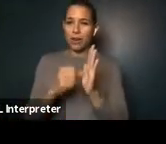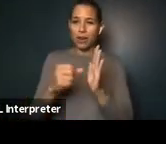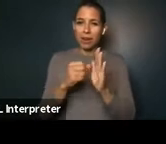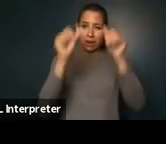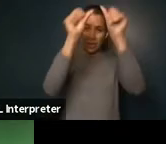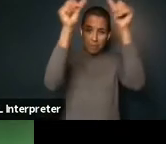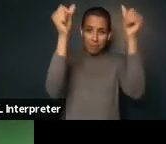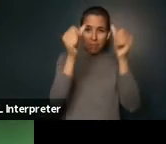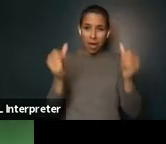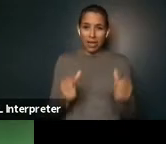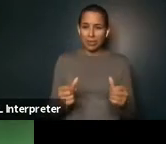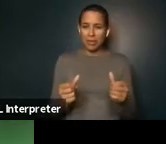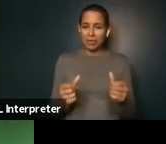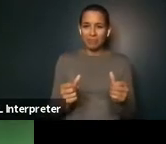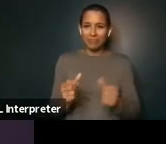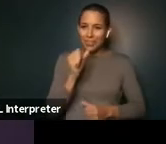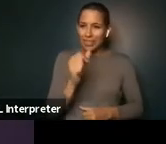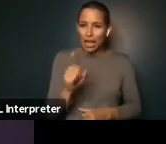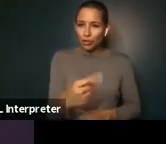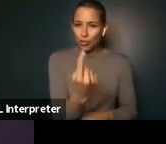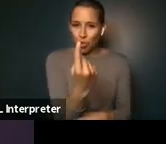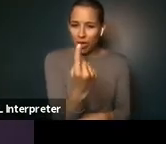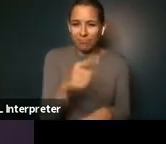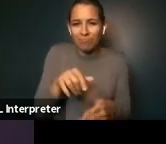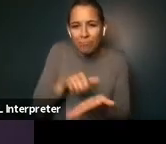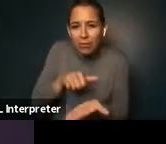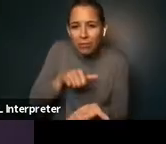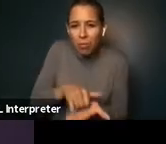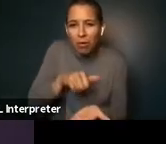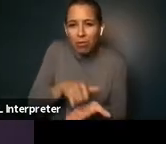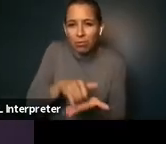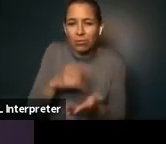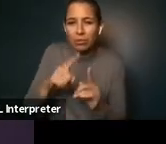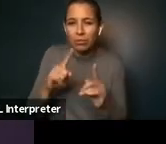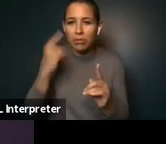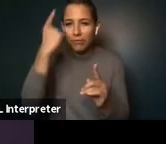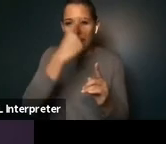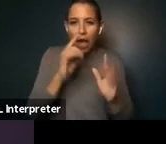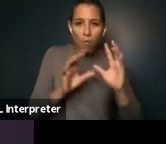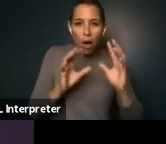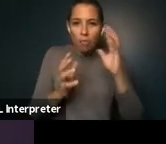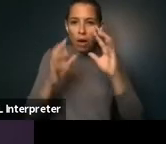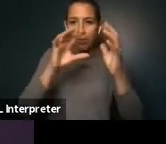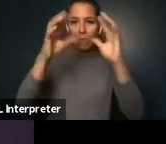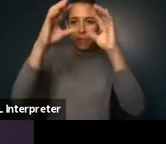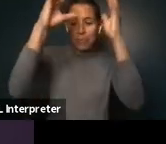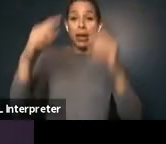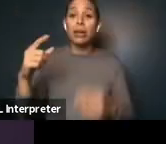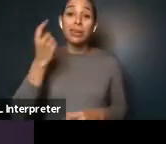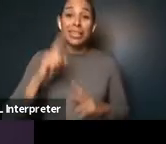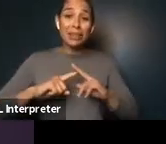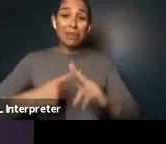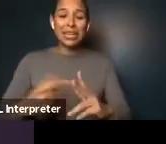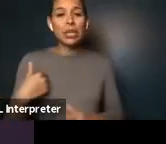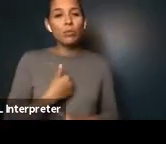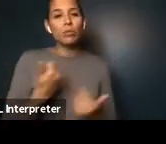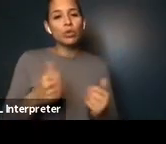singularity there and there can't be singularity. mean, initially we were trying to cast this as all three sides